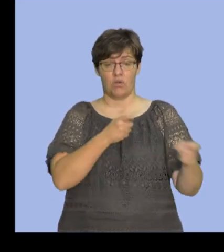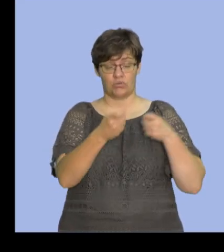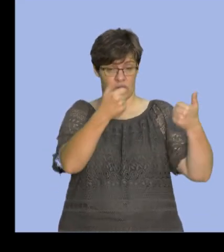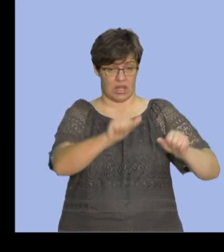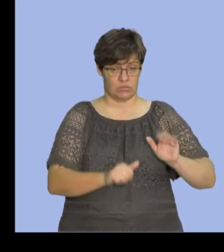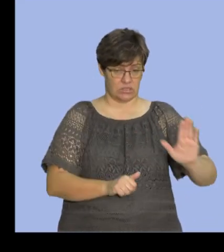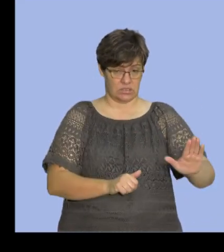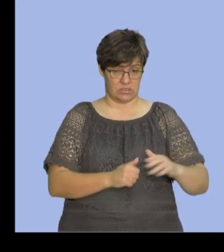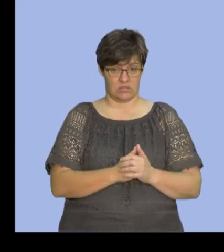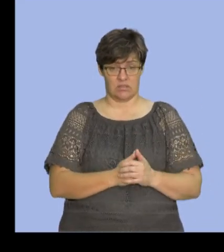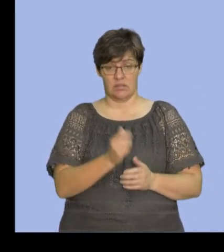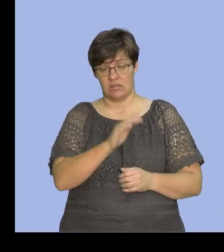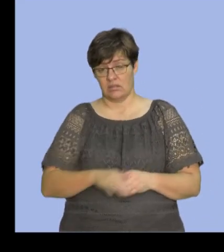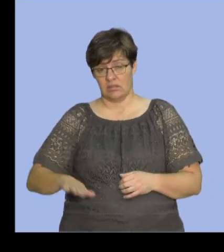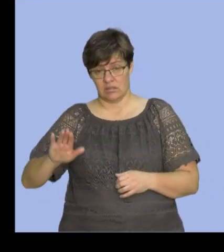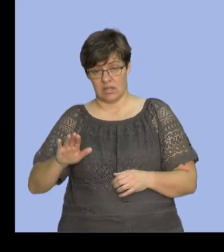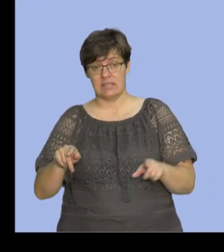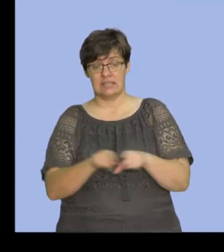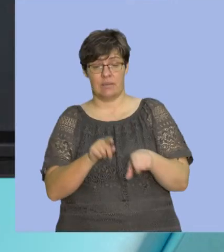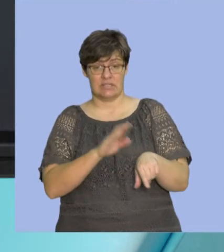account, and at the same time,